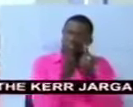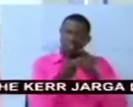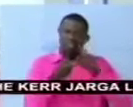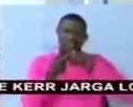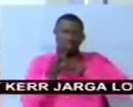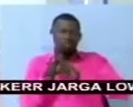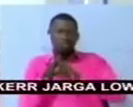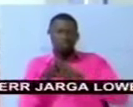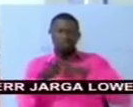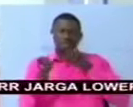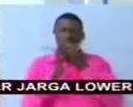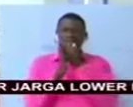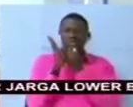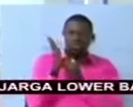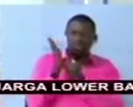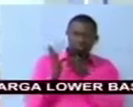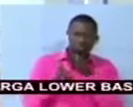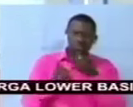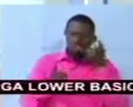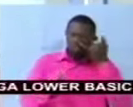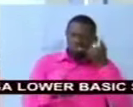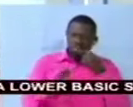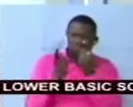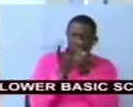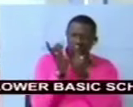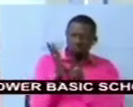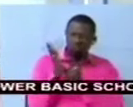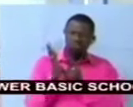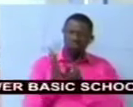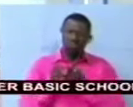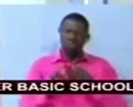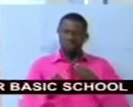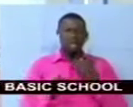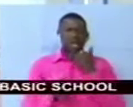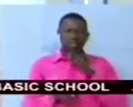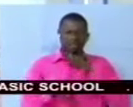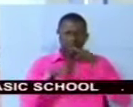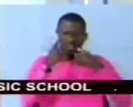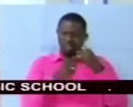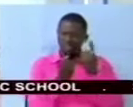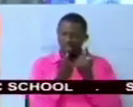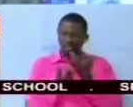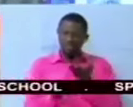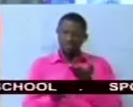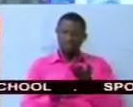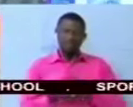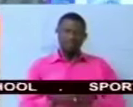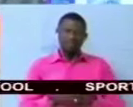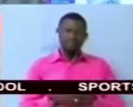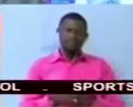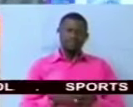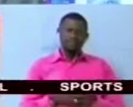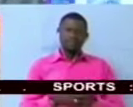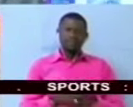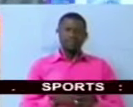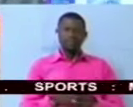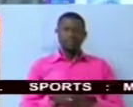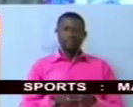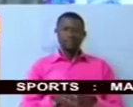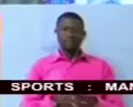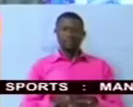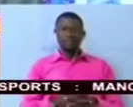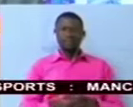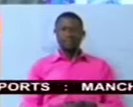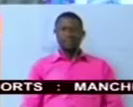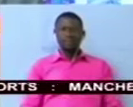issue? Jamono bobu nak gannaaw laccé bobu ñu la laaj ndax laajaat nañ la leneen lu aju ci xew xew bobu